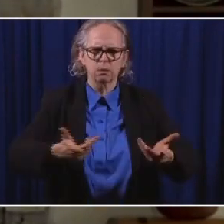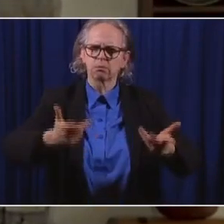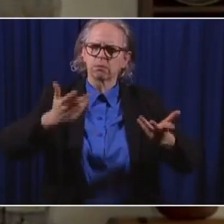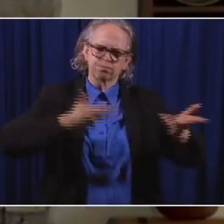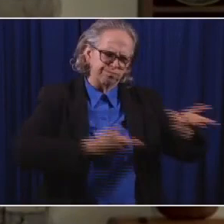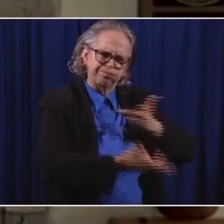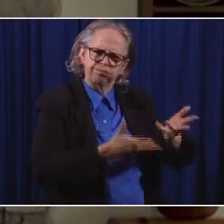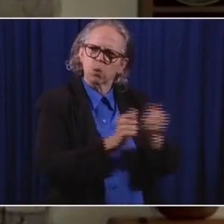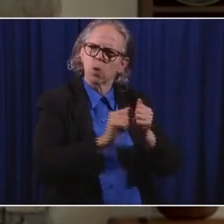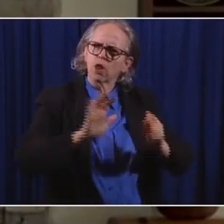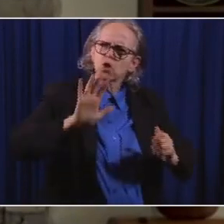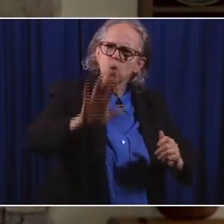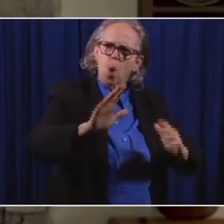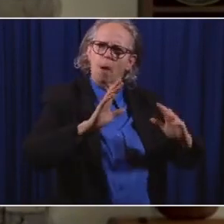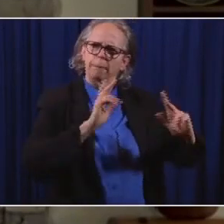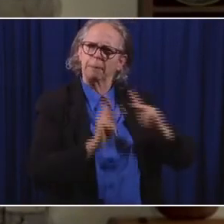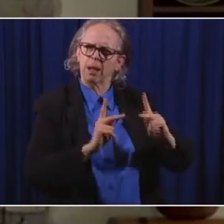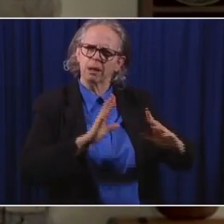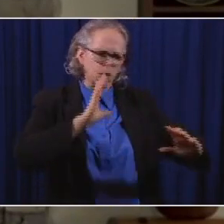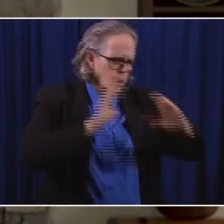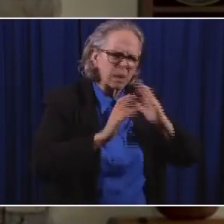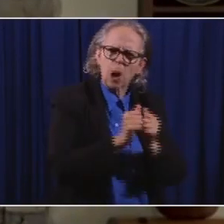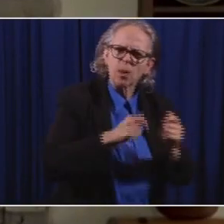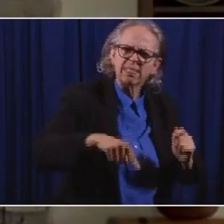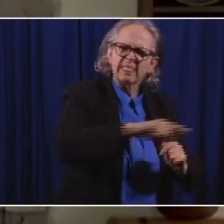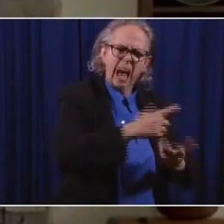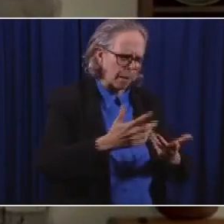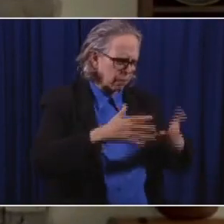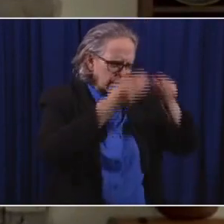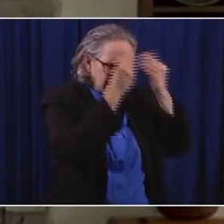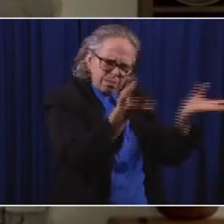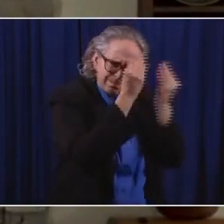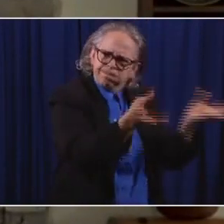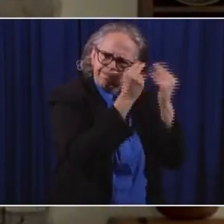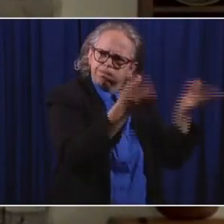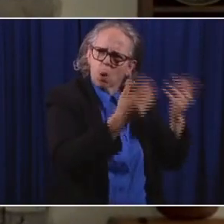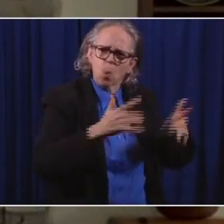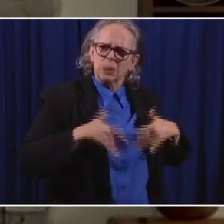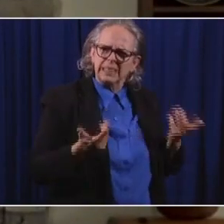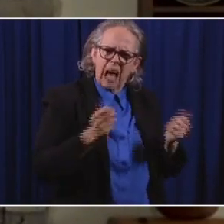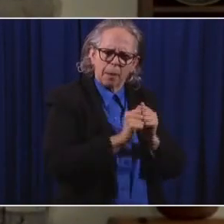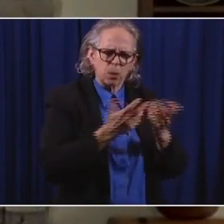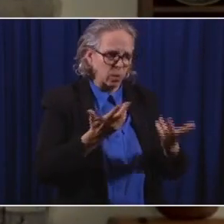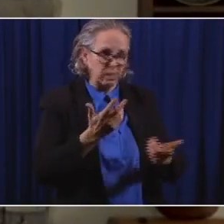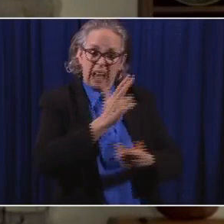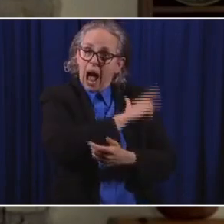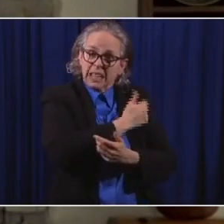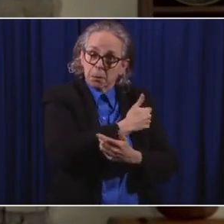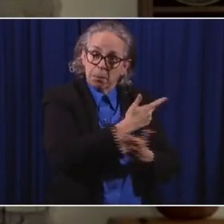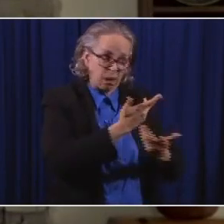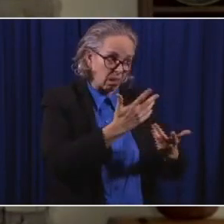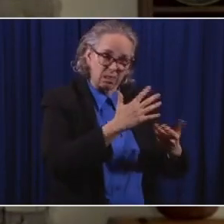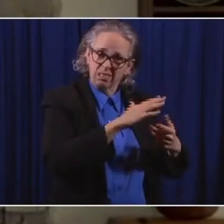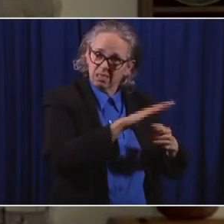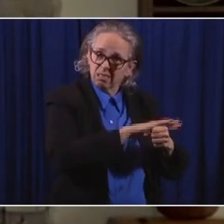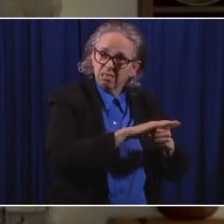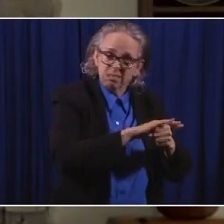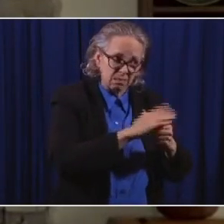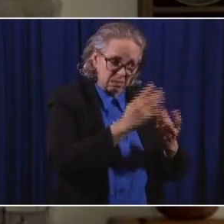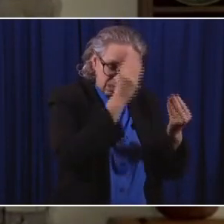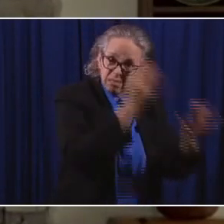virus, what's going on in their local hospitals, and what steps must be